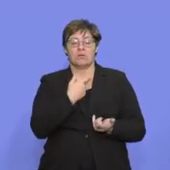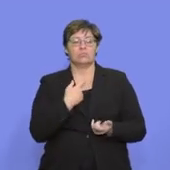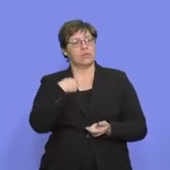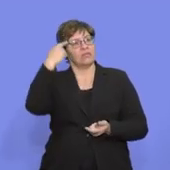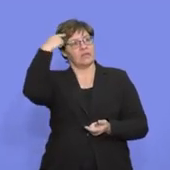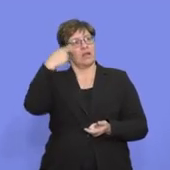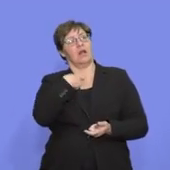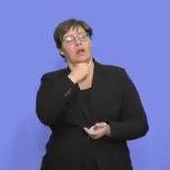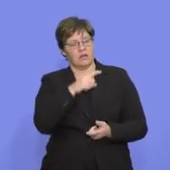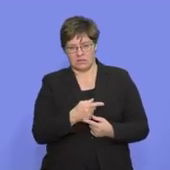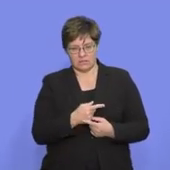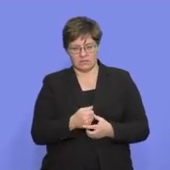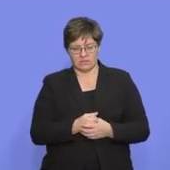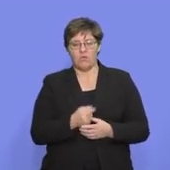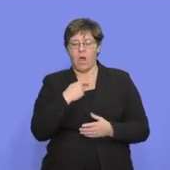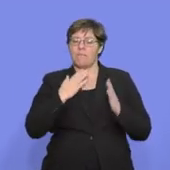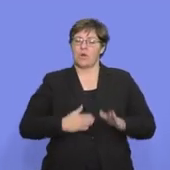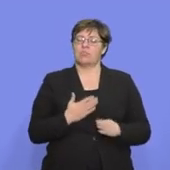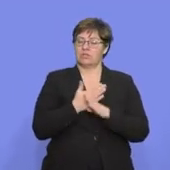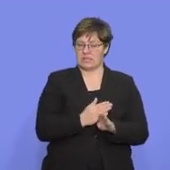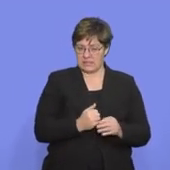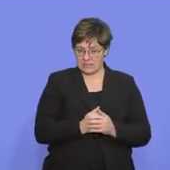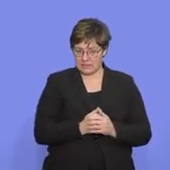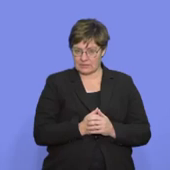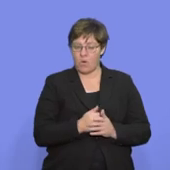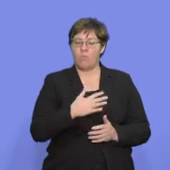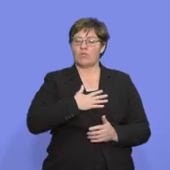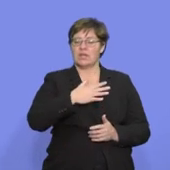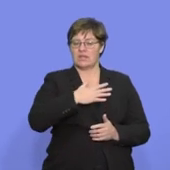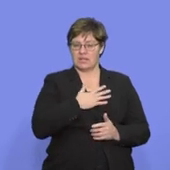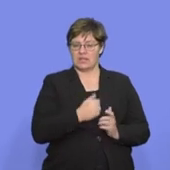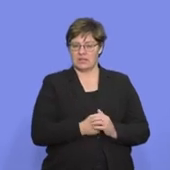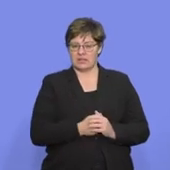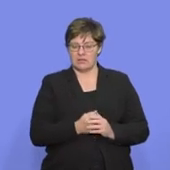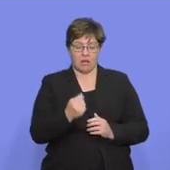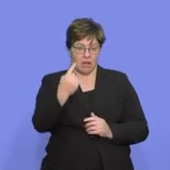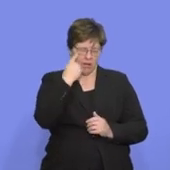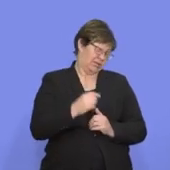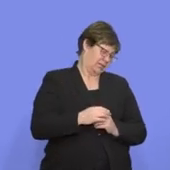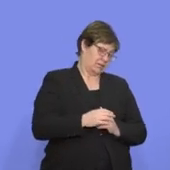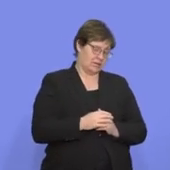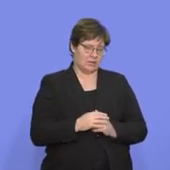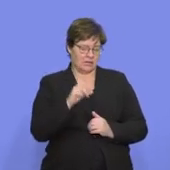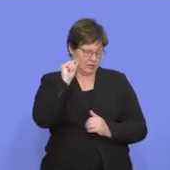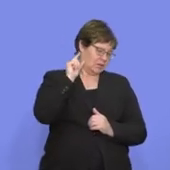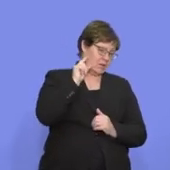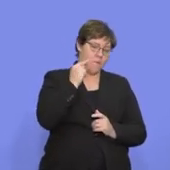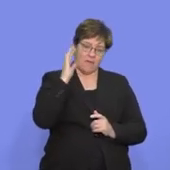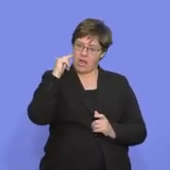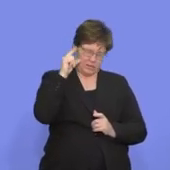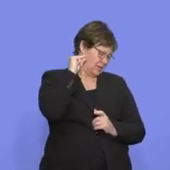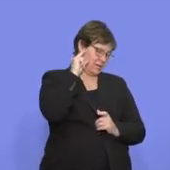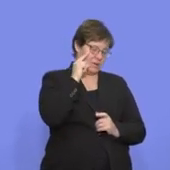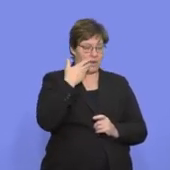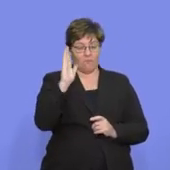body needs to protect you. Or blinking, right, when something flies towards your eye and you need to blink quickly to get that mosquito